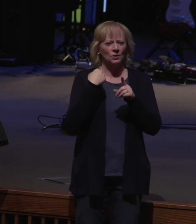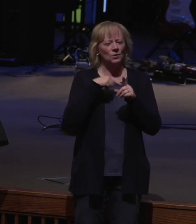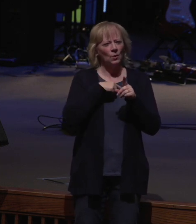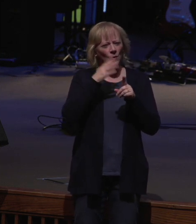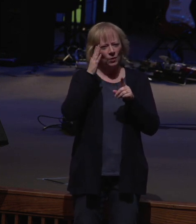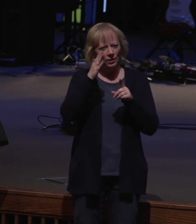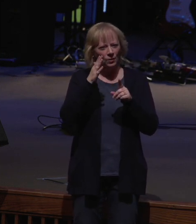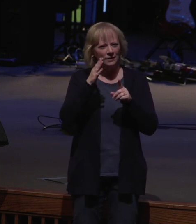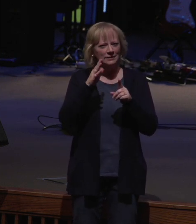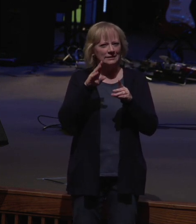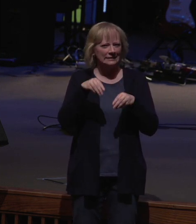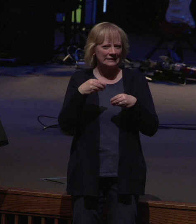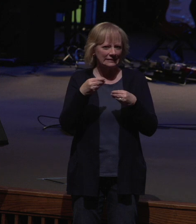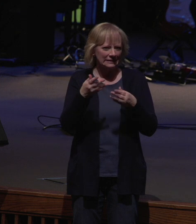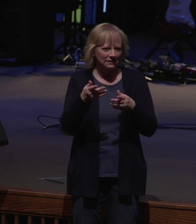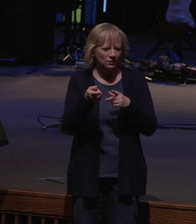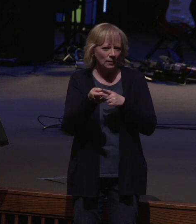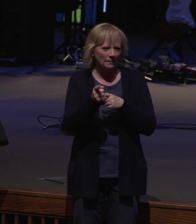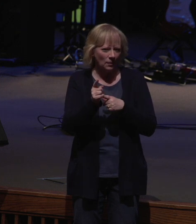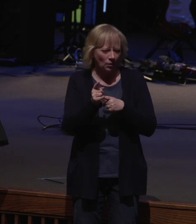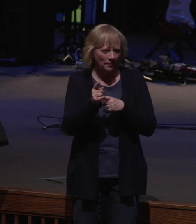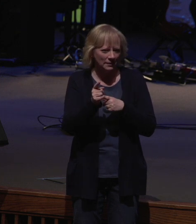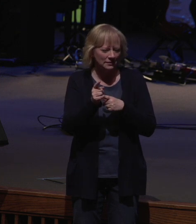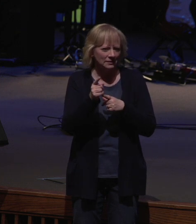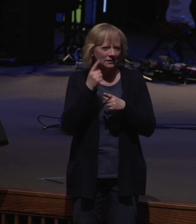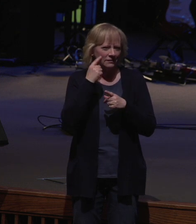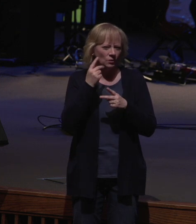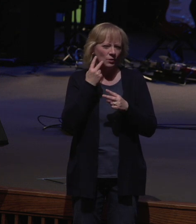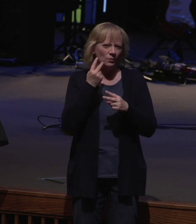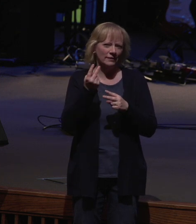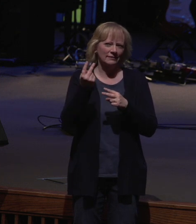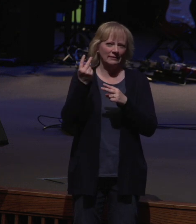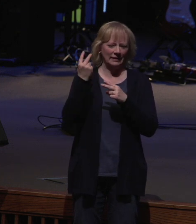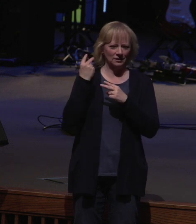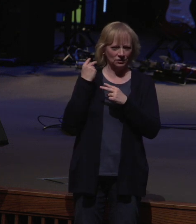is that we're gonna give just a moment of reflection afterwards